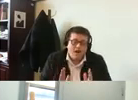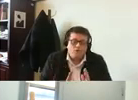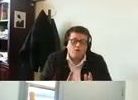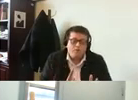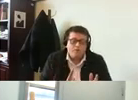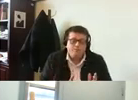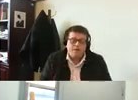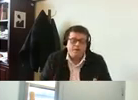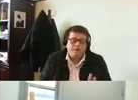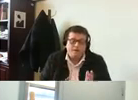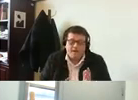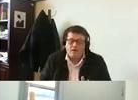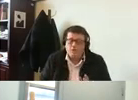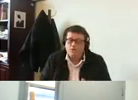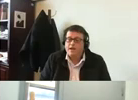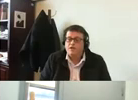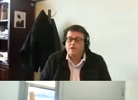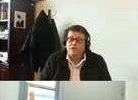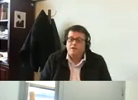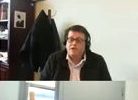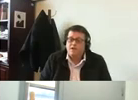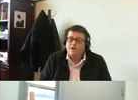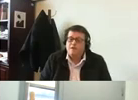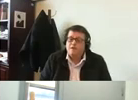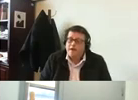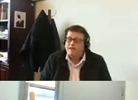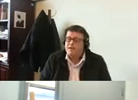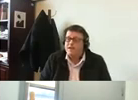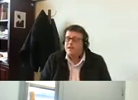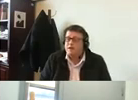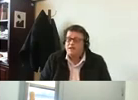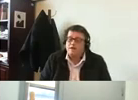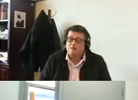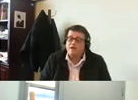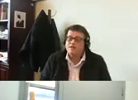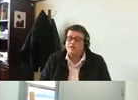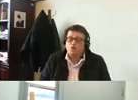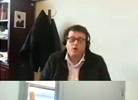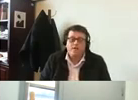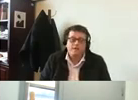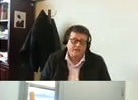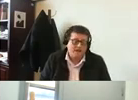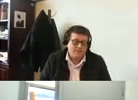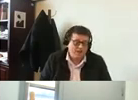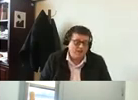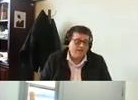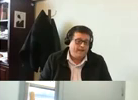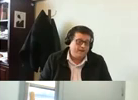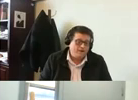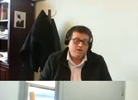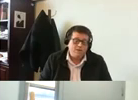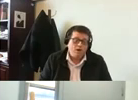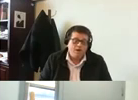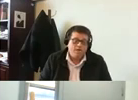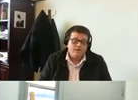more narrow perspective of adult protection, the idea of capacity and the idea of risk and choice and autonomy